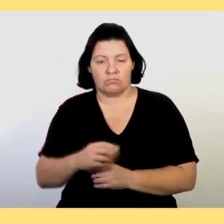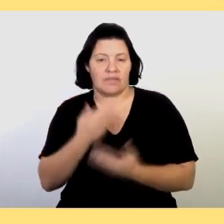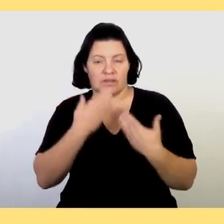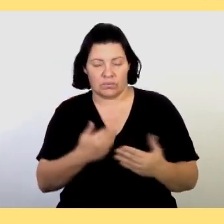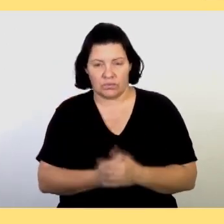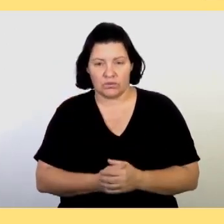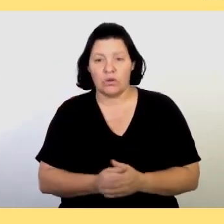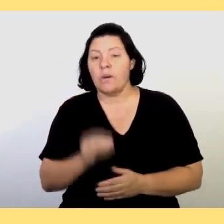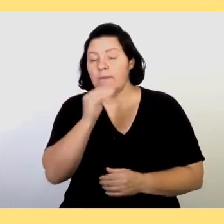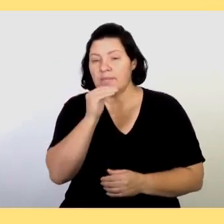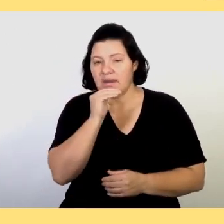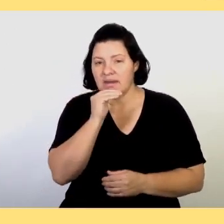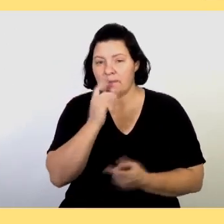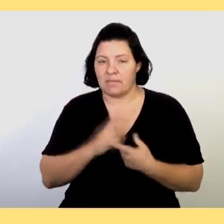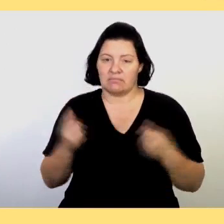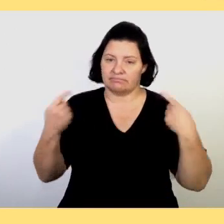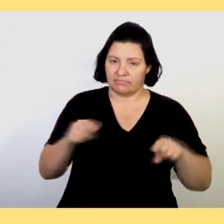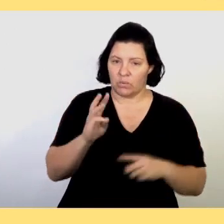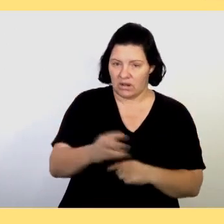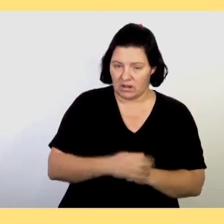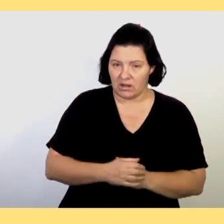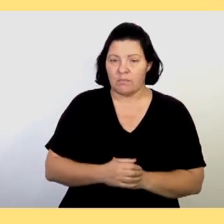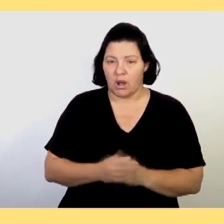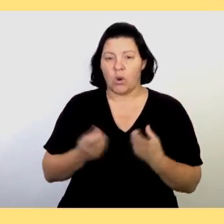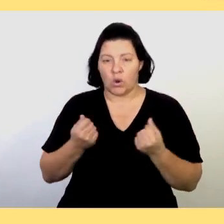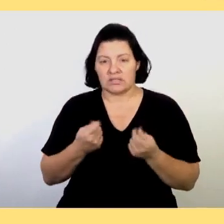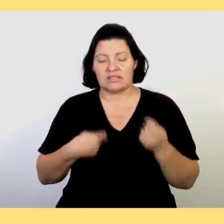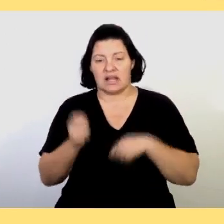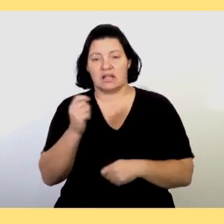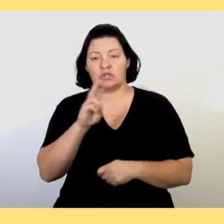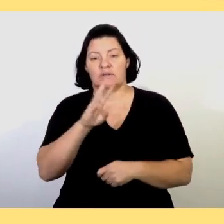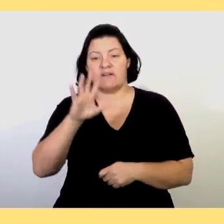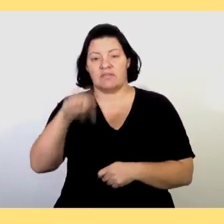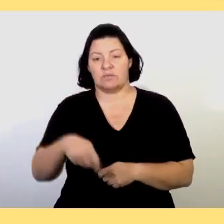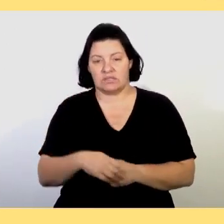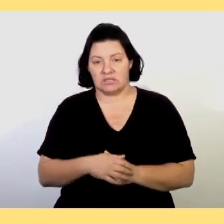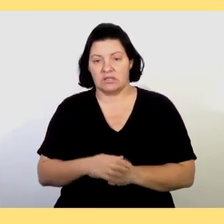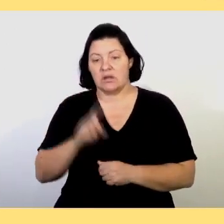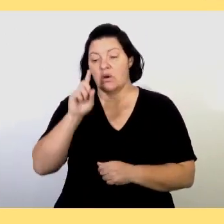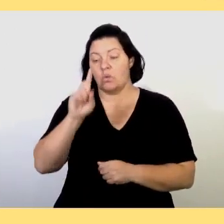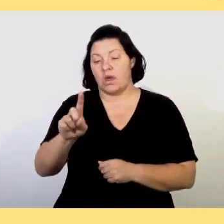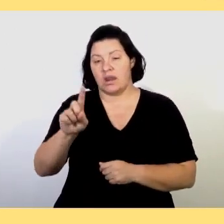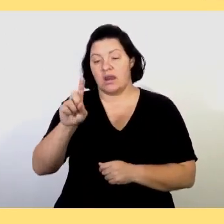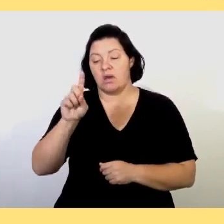25,110. Thank you. So that means I'm going to come here and I'm going to have my cost of sales,